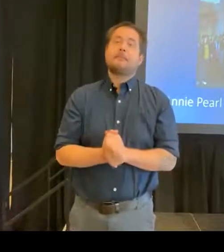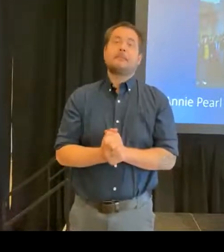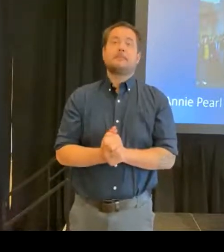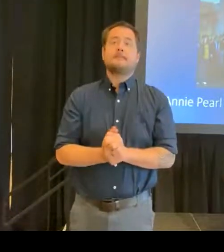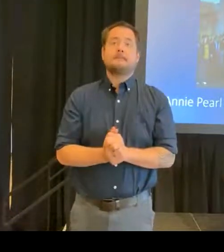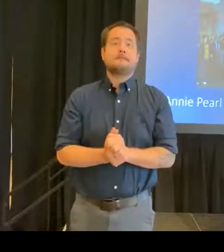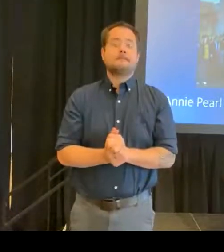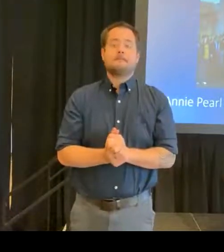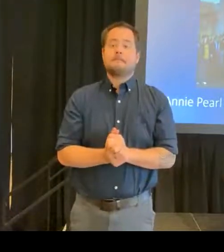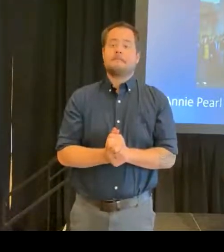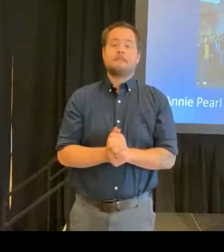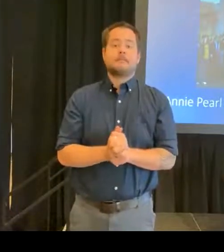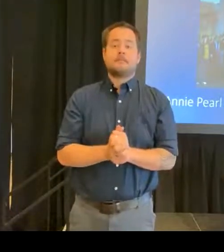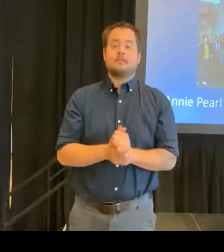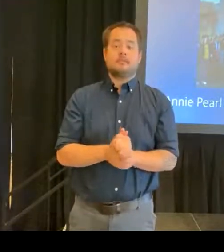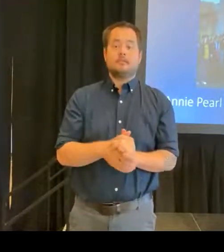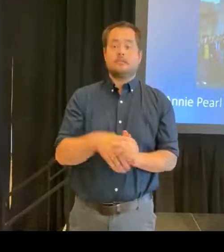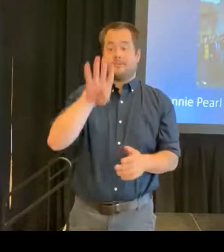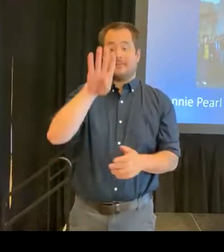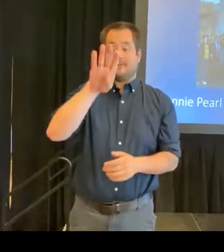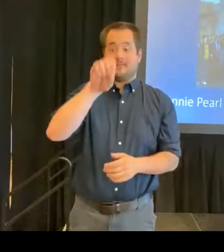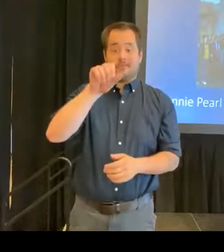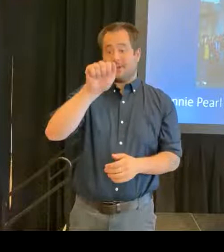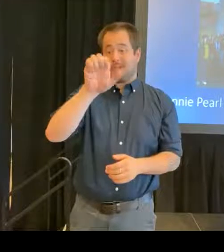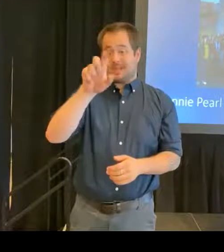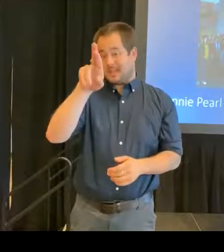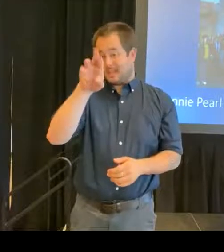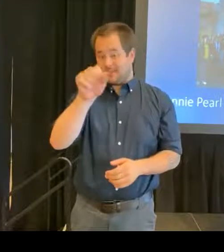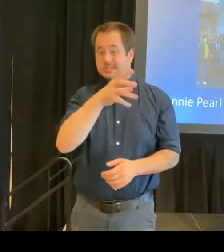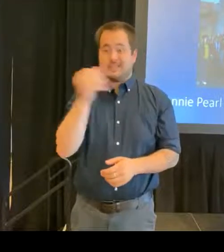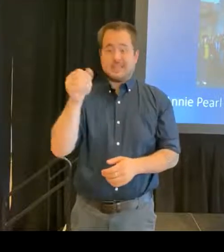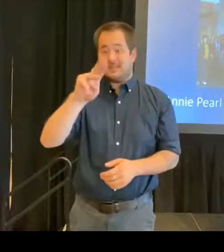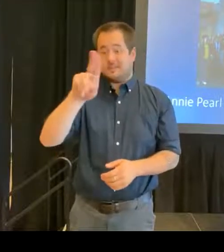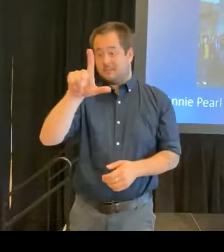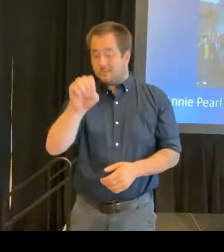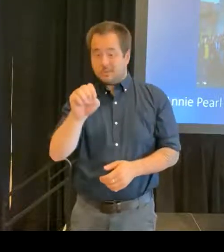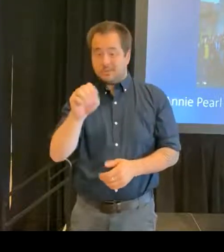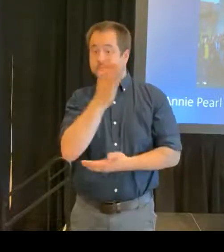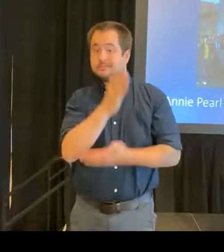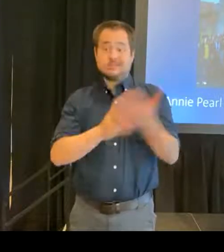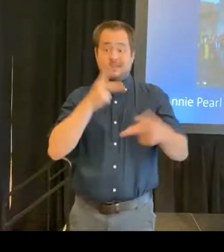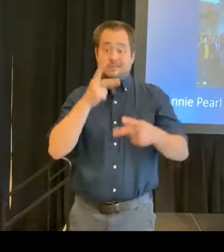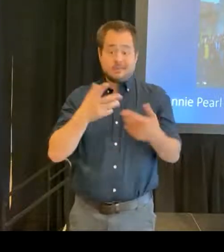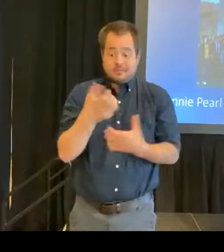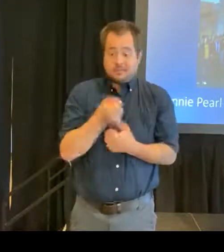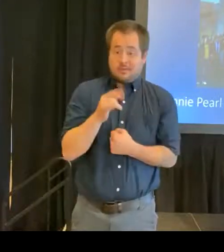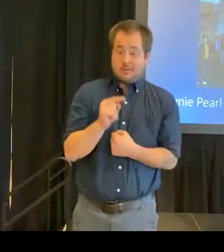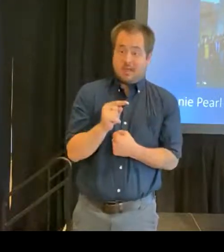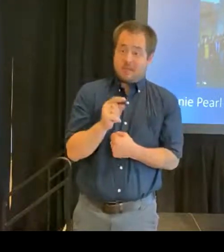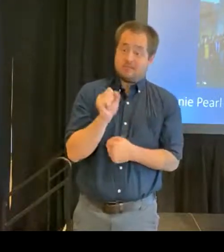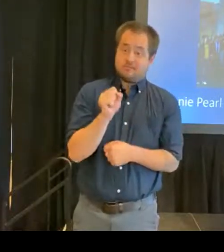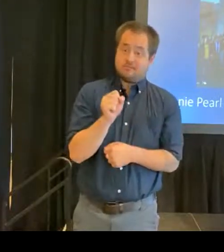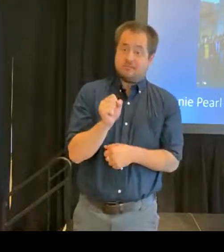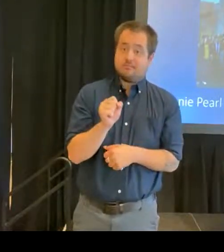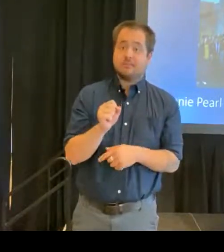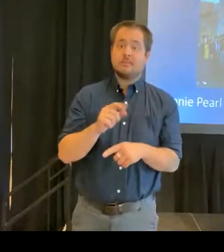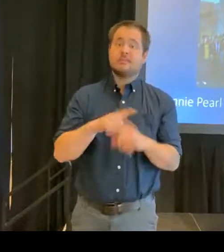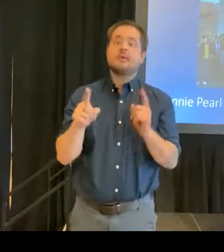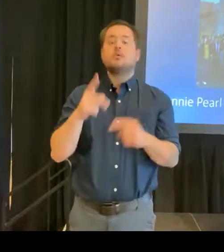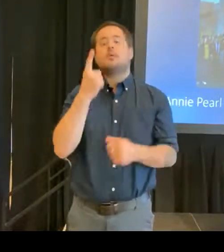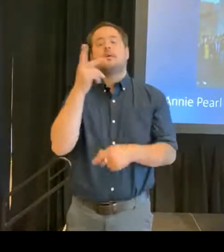With the 40 acres and a mule, some people got it. And guess who was the one who originally